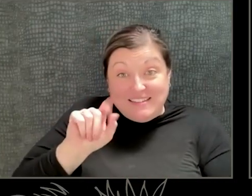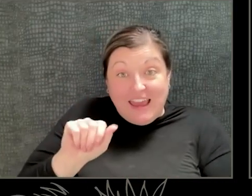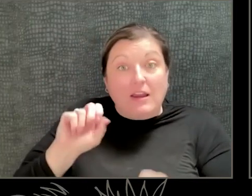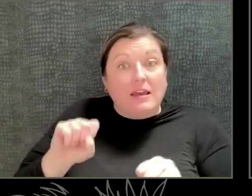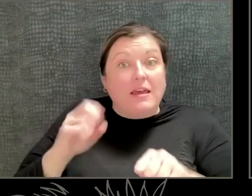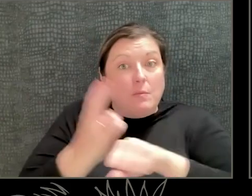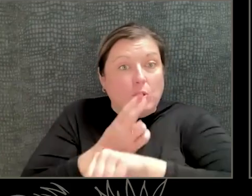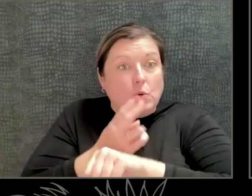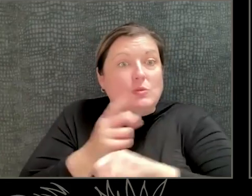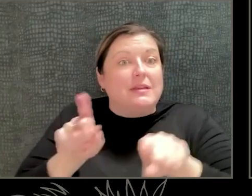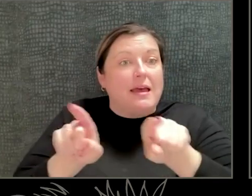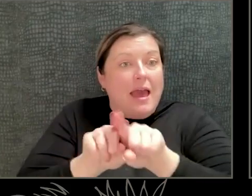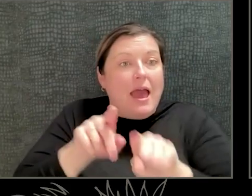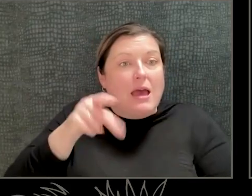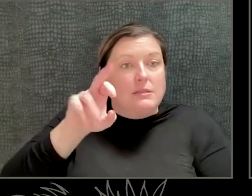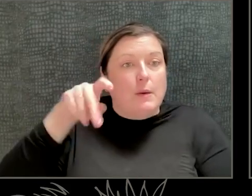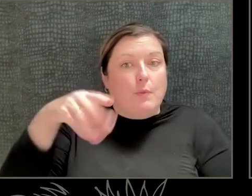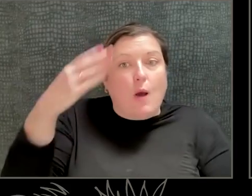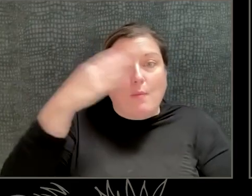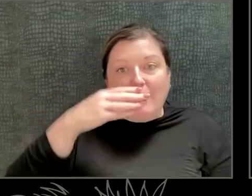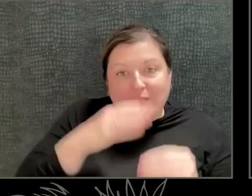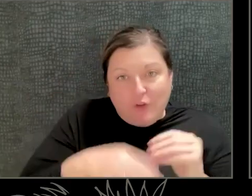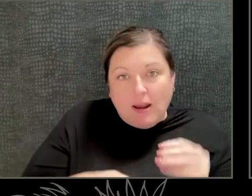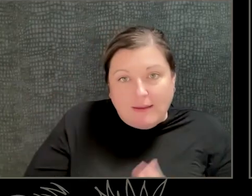as a prop on the front end.